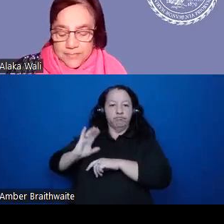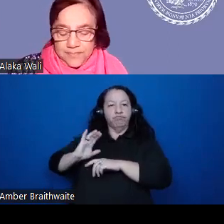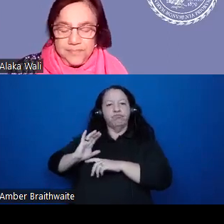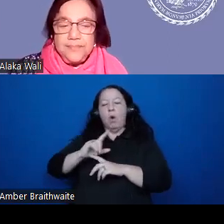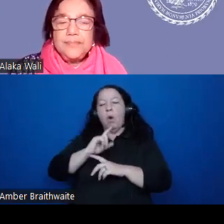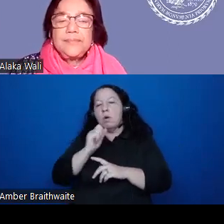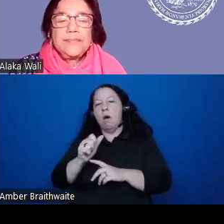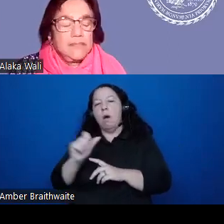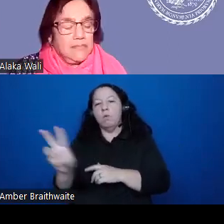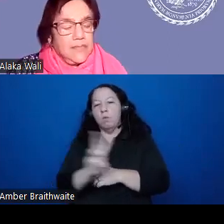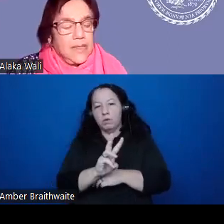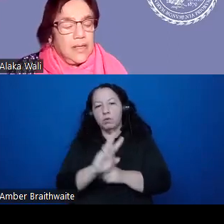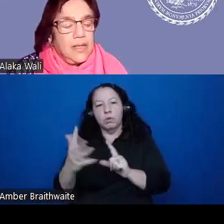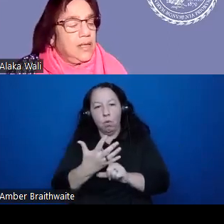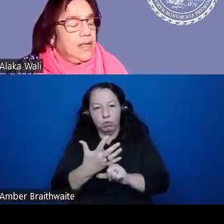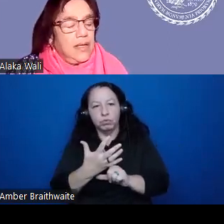cultures.